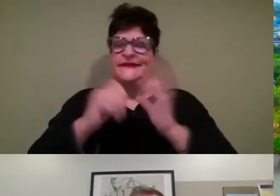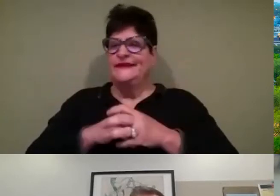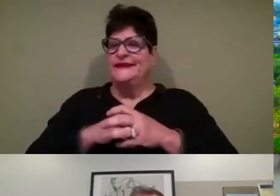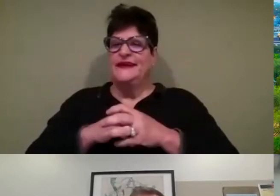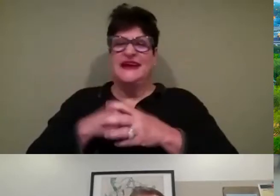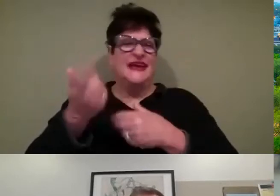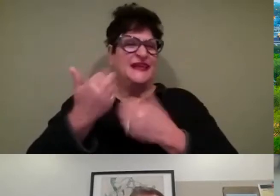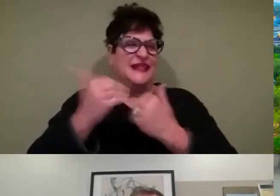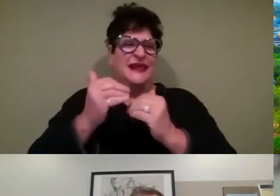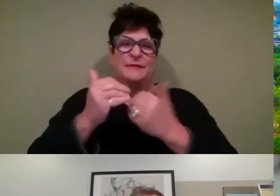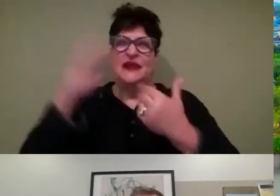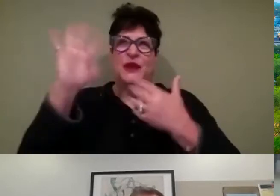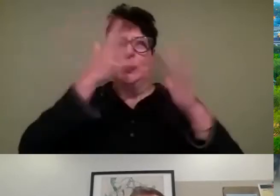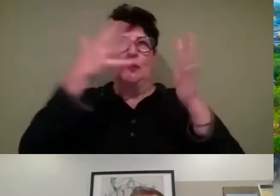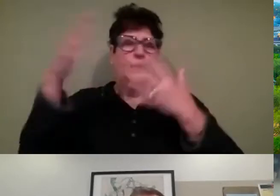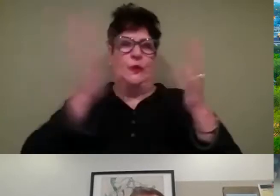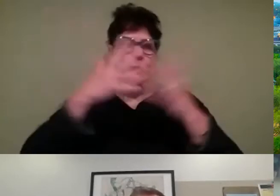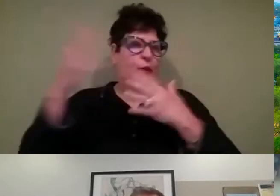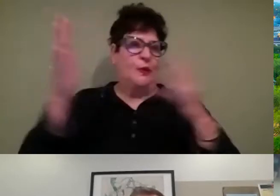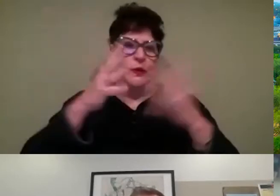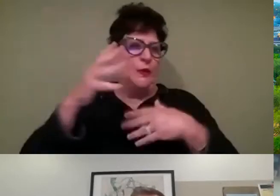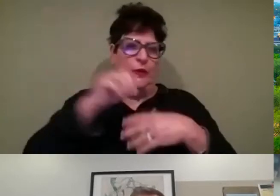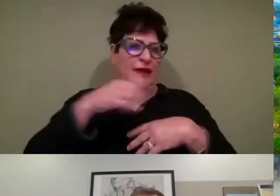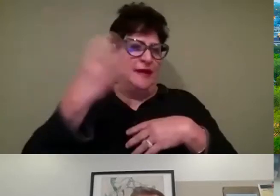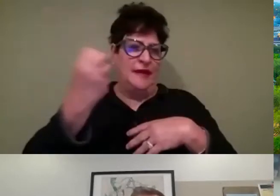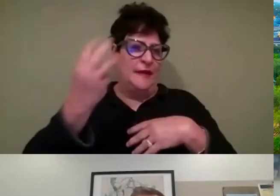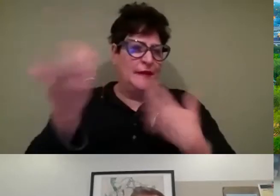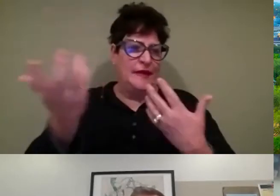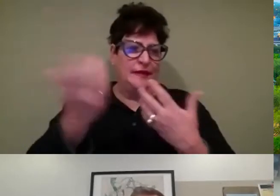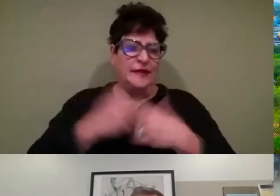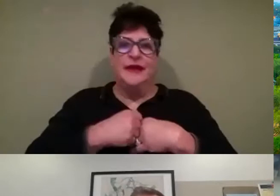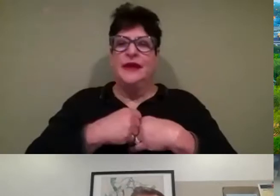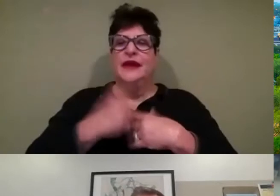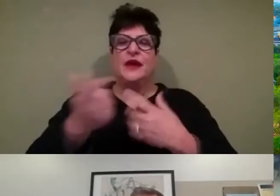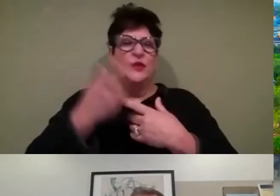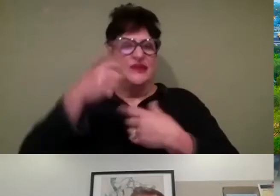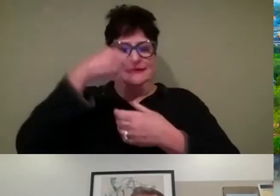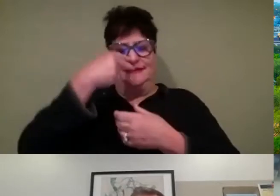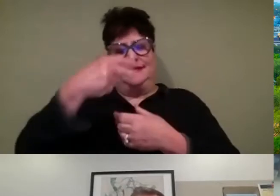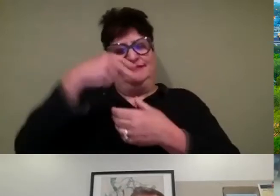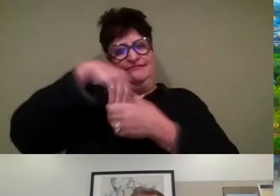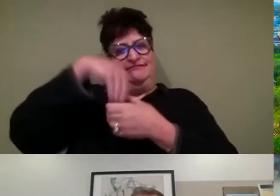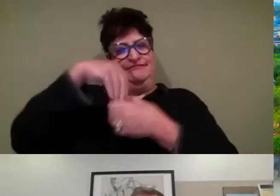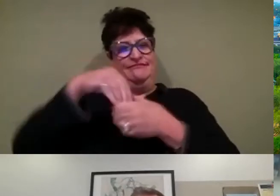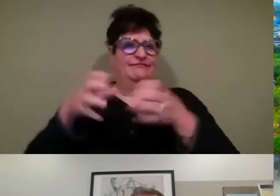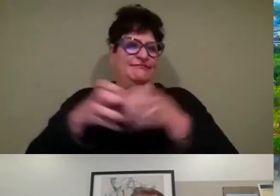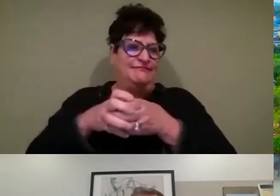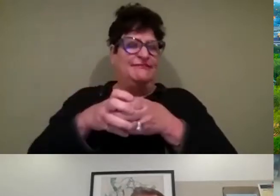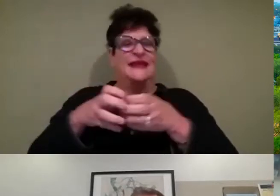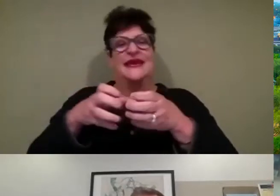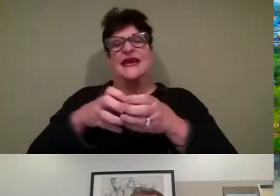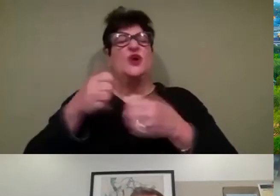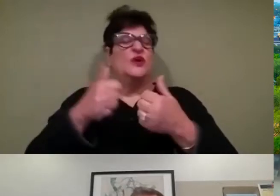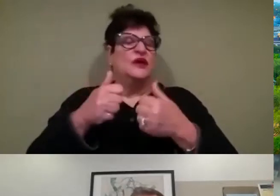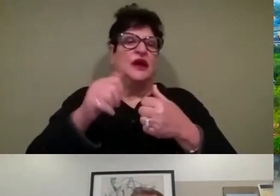with ventilation. So there is a concern there with the increased indoor gatherings. And so we ask individuals to really try